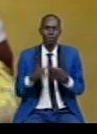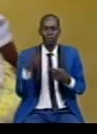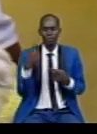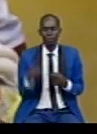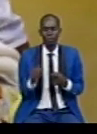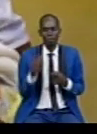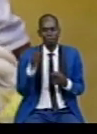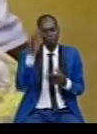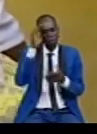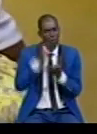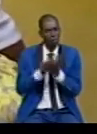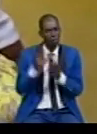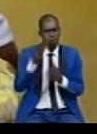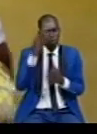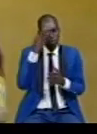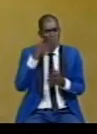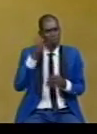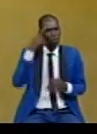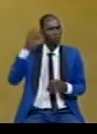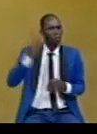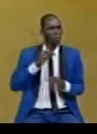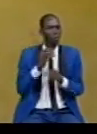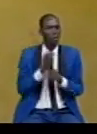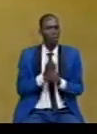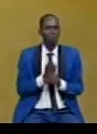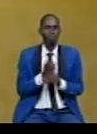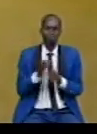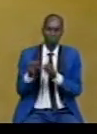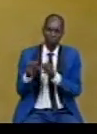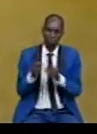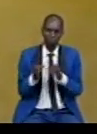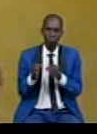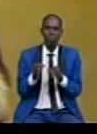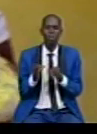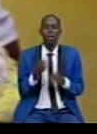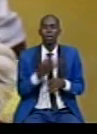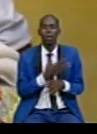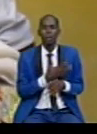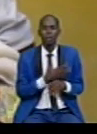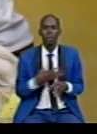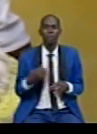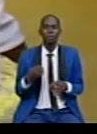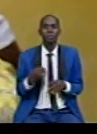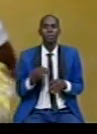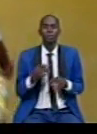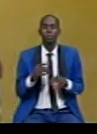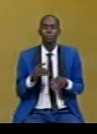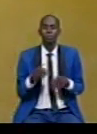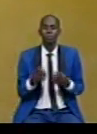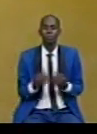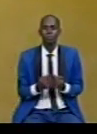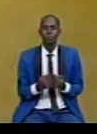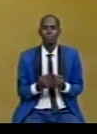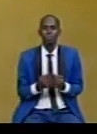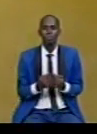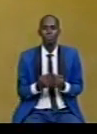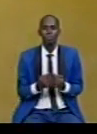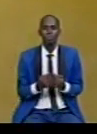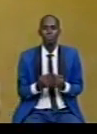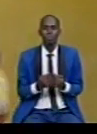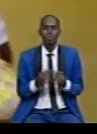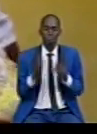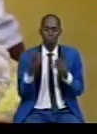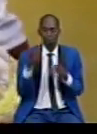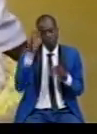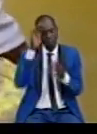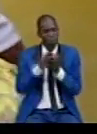night? I told him, he said, okay, let us go to the prayer. We now pray together. After that prayer, that